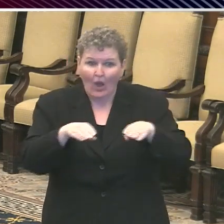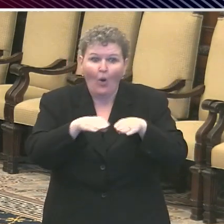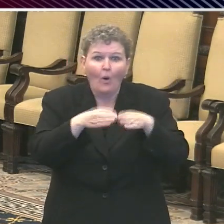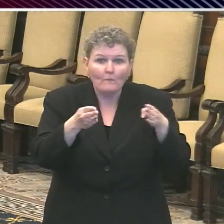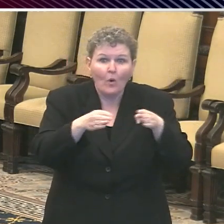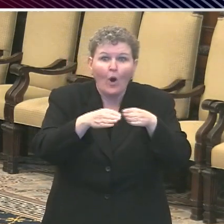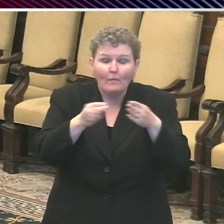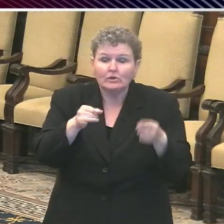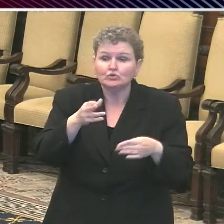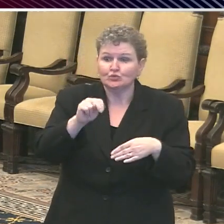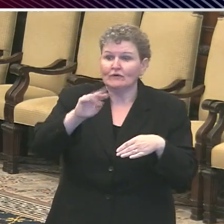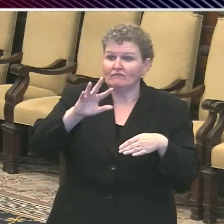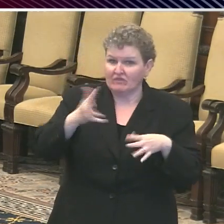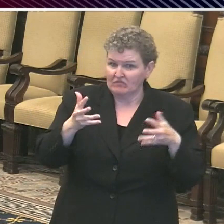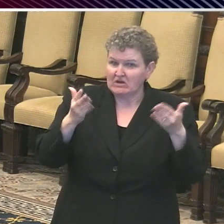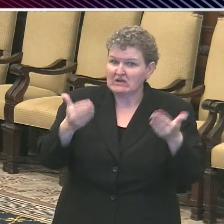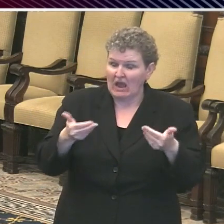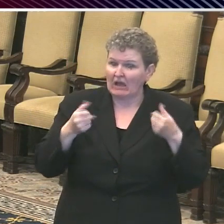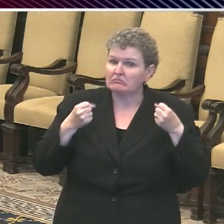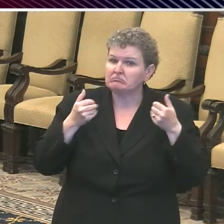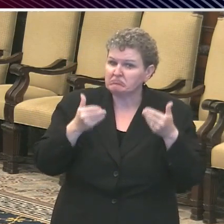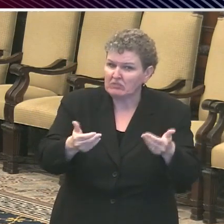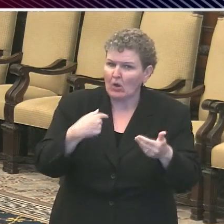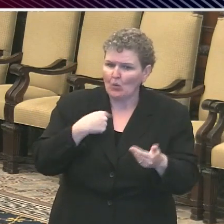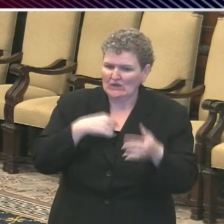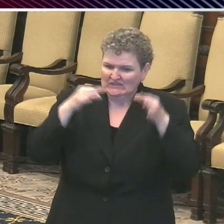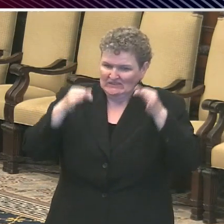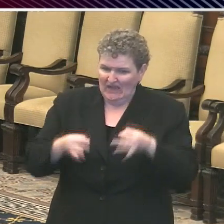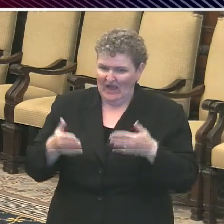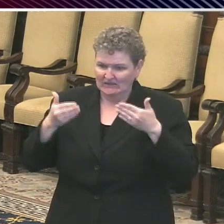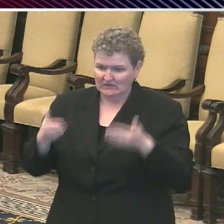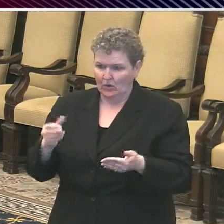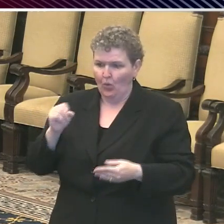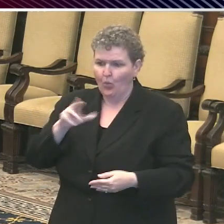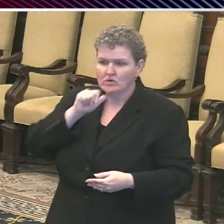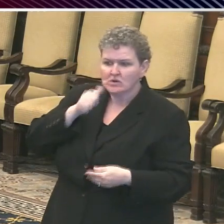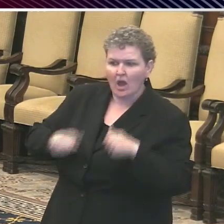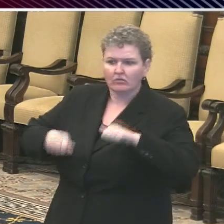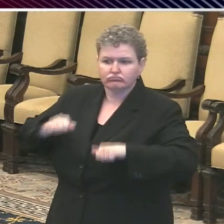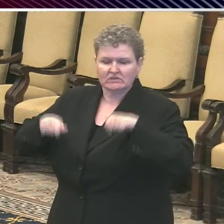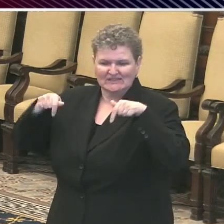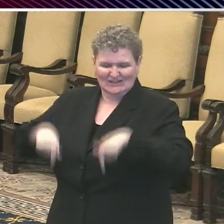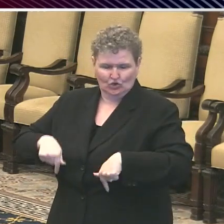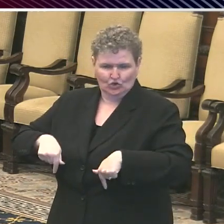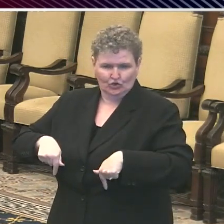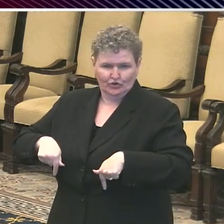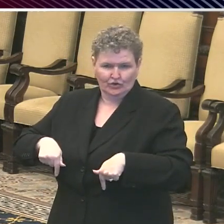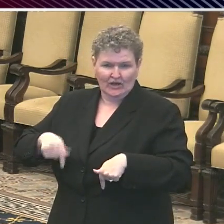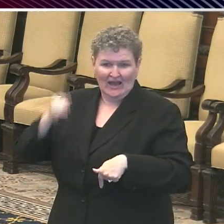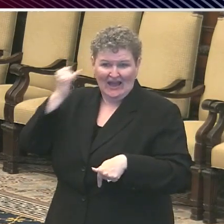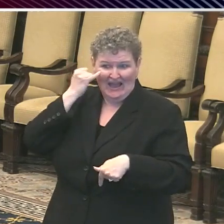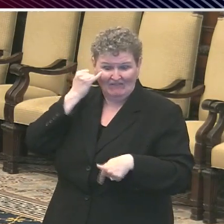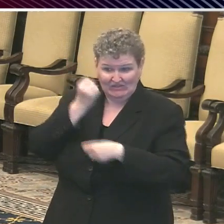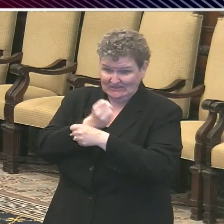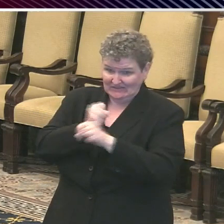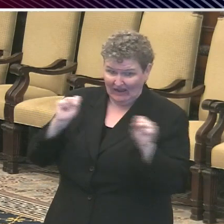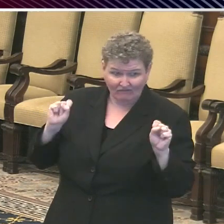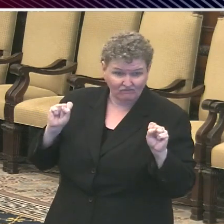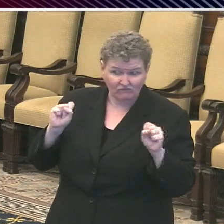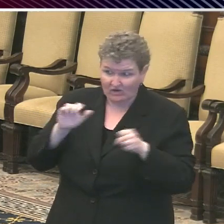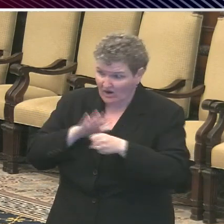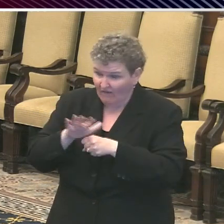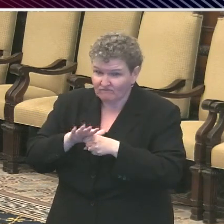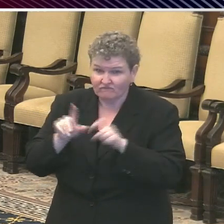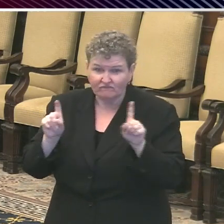up to us to consider whether we think it is safe. And we have reviewed it and said we do think it is safe to have this narrow restart of